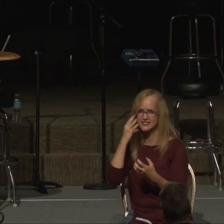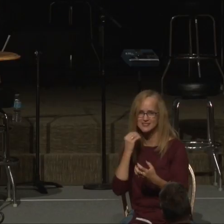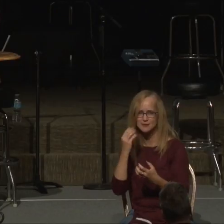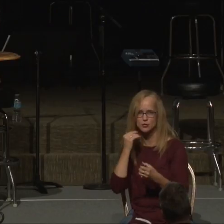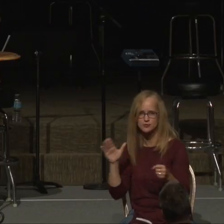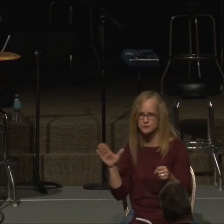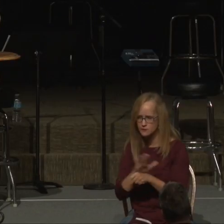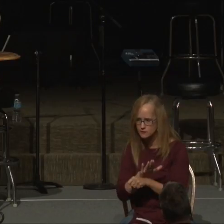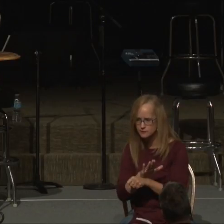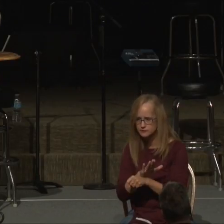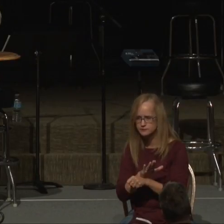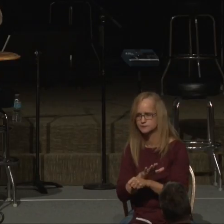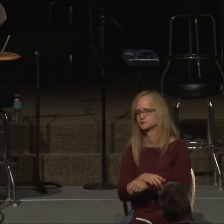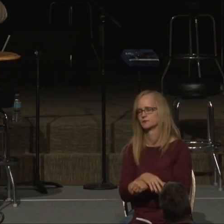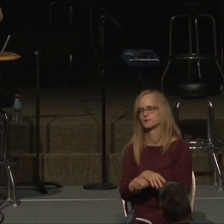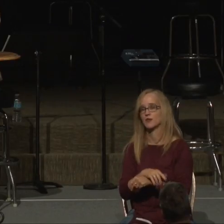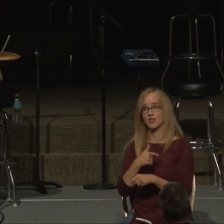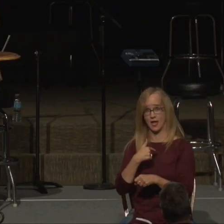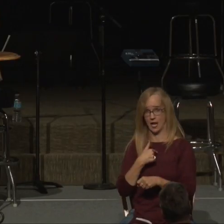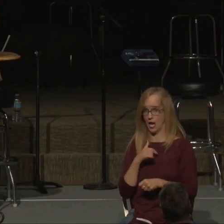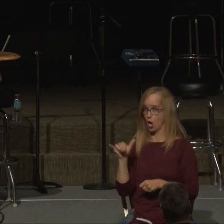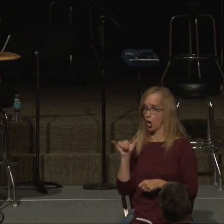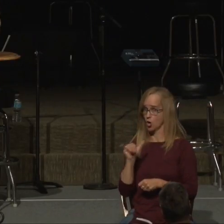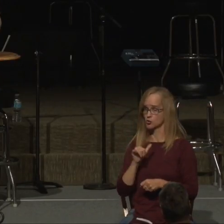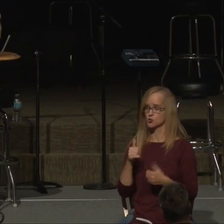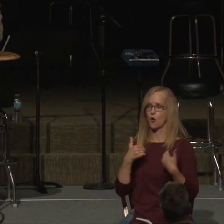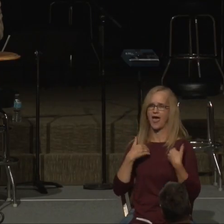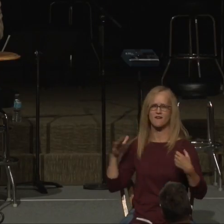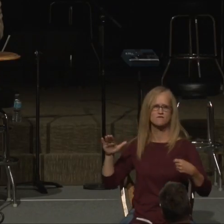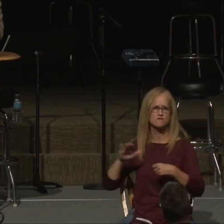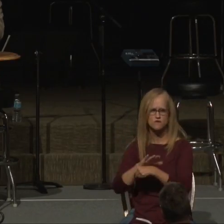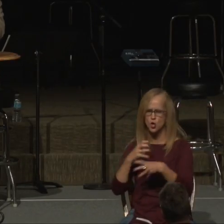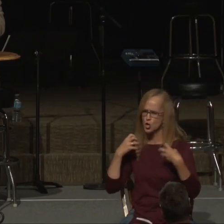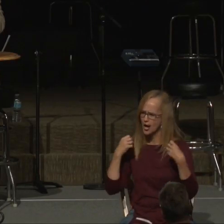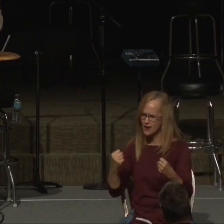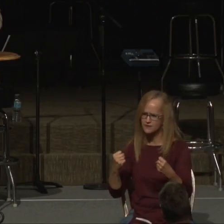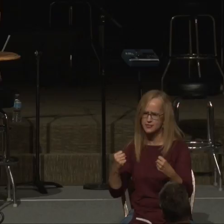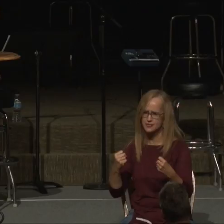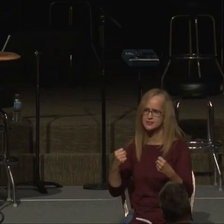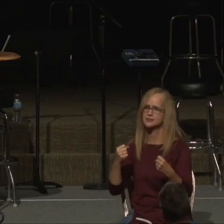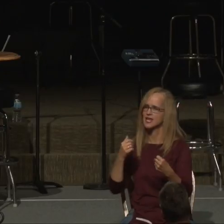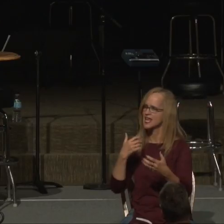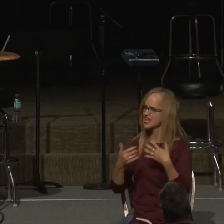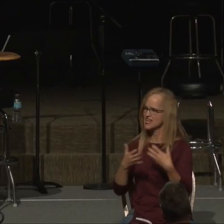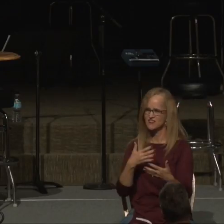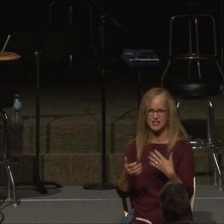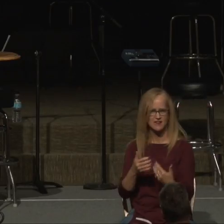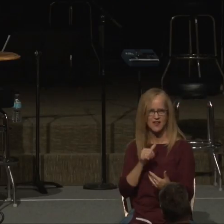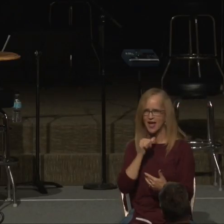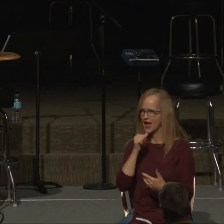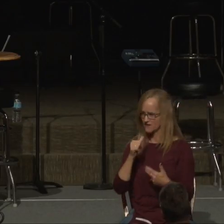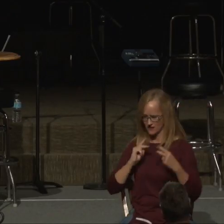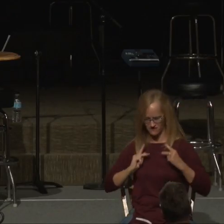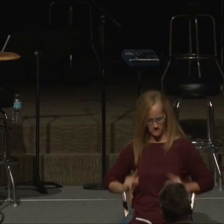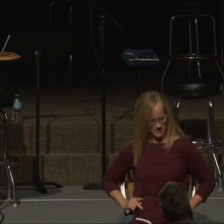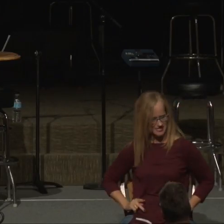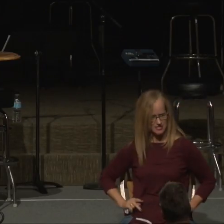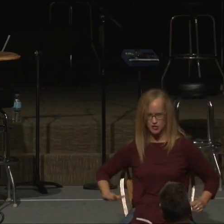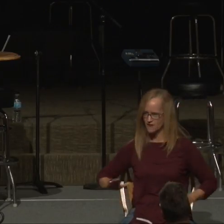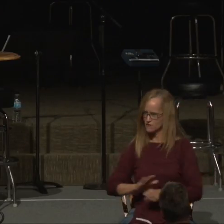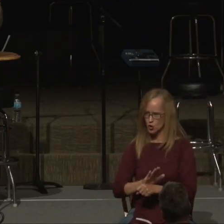experience, that I also have full confidence in, even if I haven't yet physically